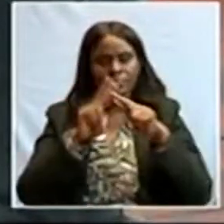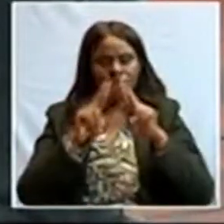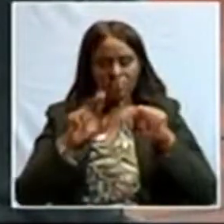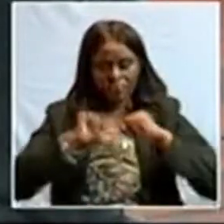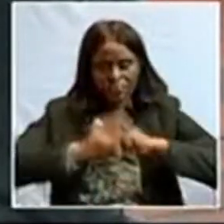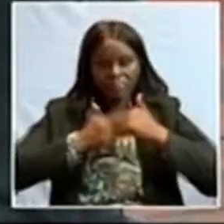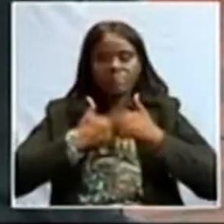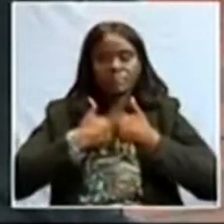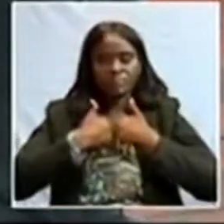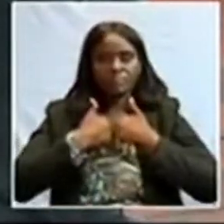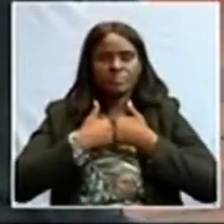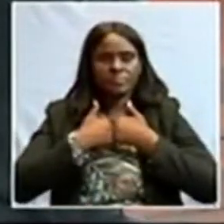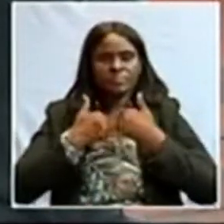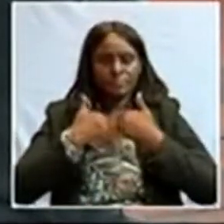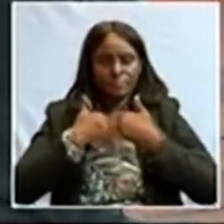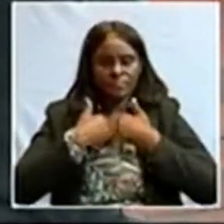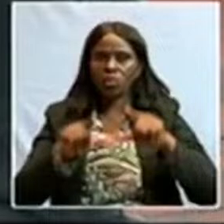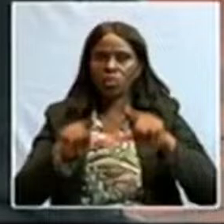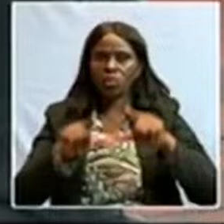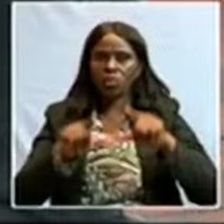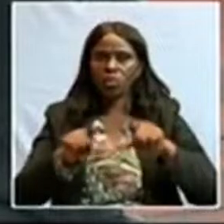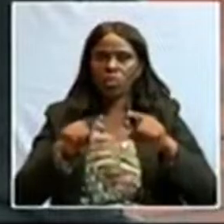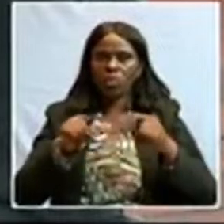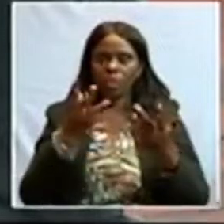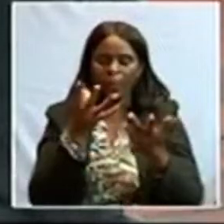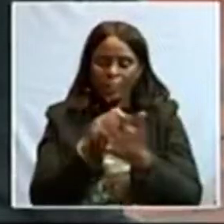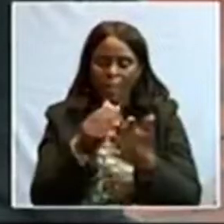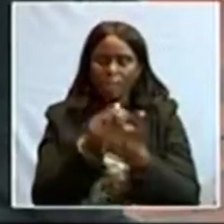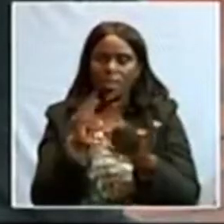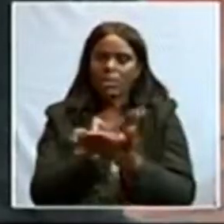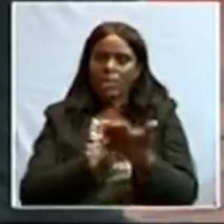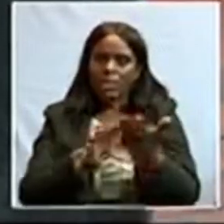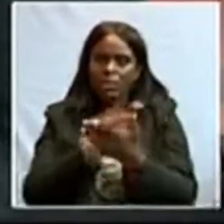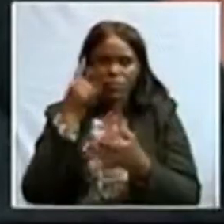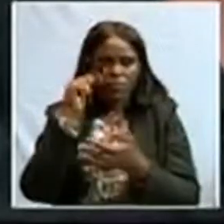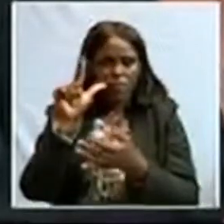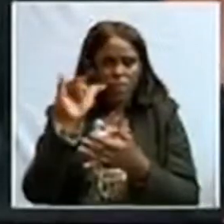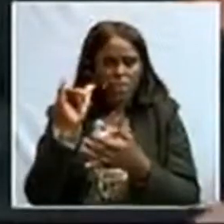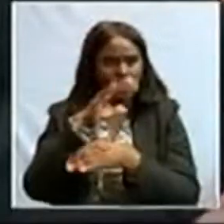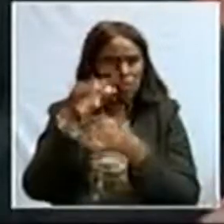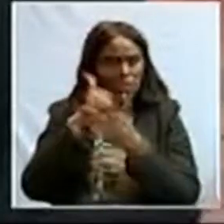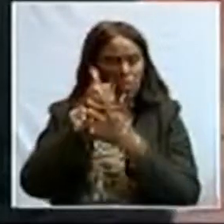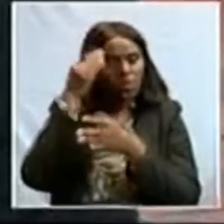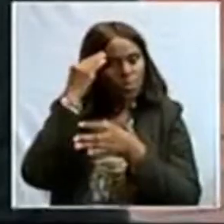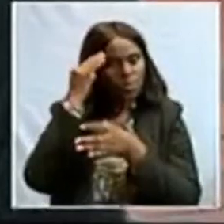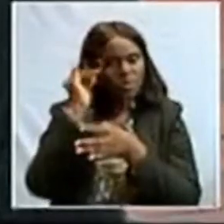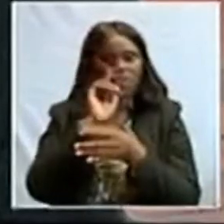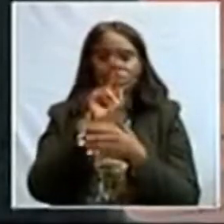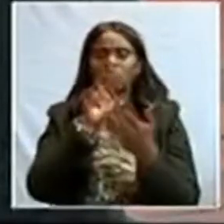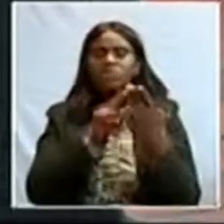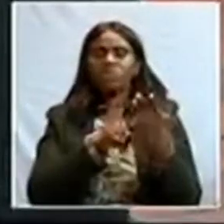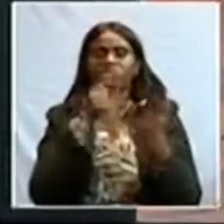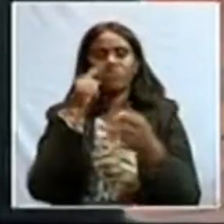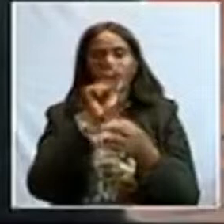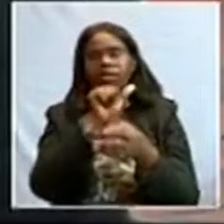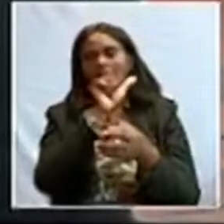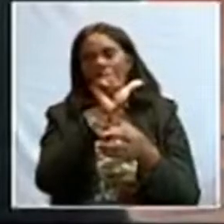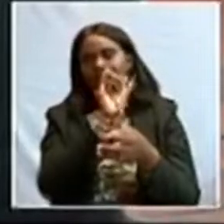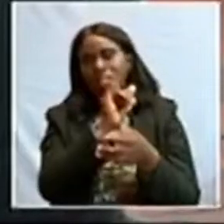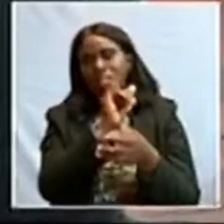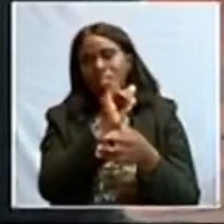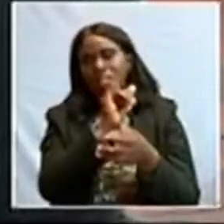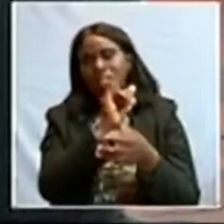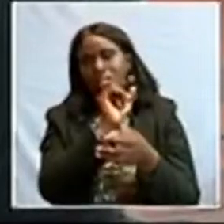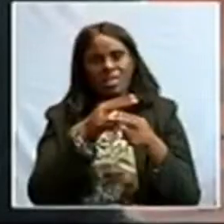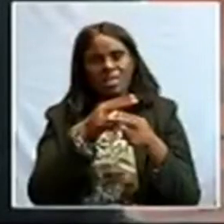a low revenue base for Rwansha. I think you all know the status of Rwansha, that it was once called